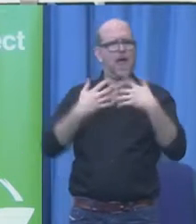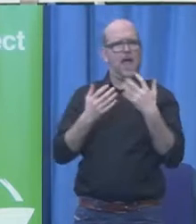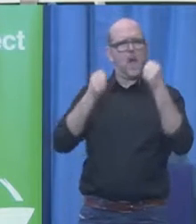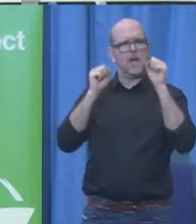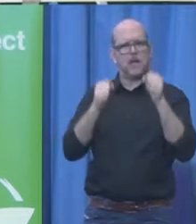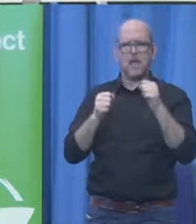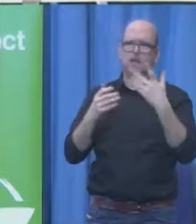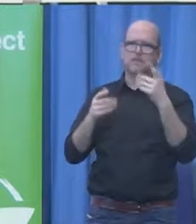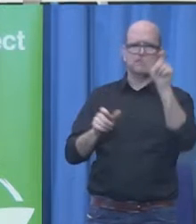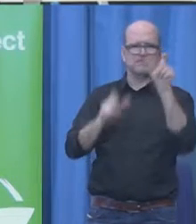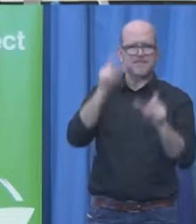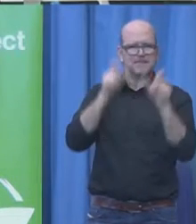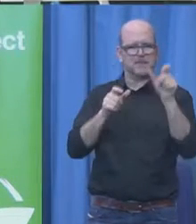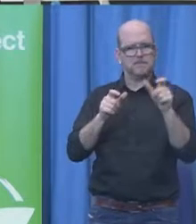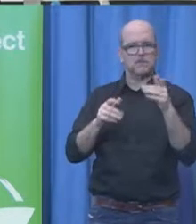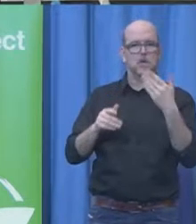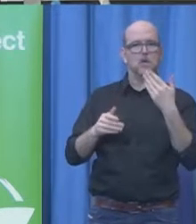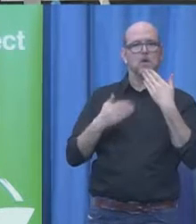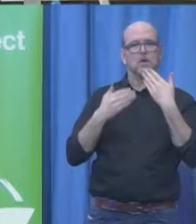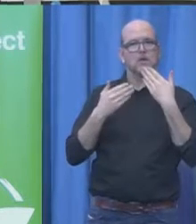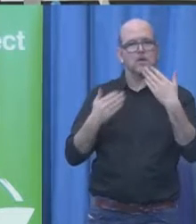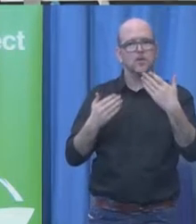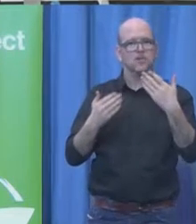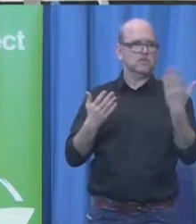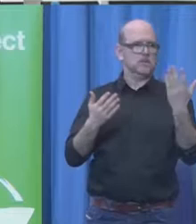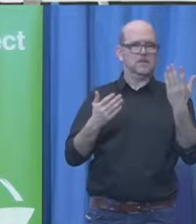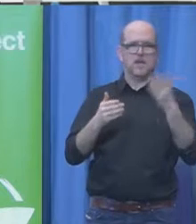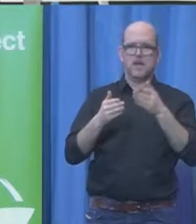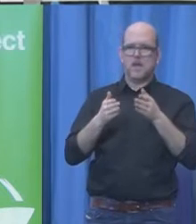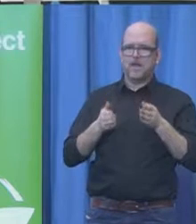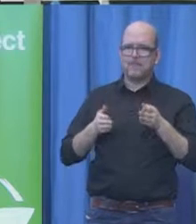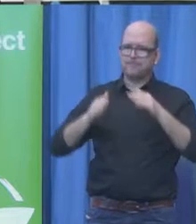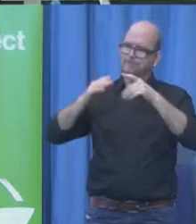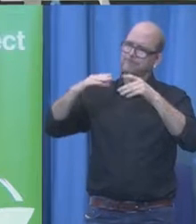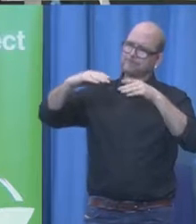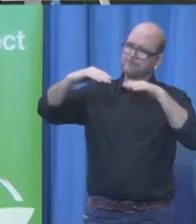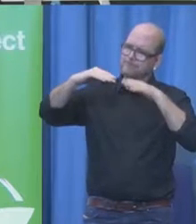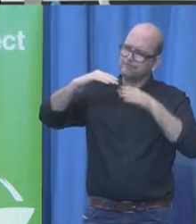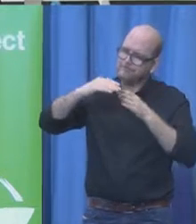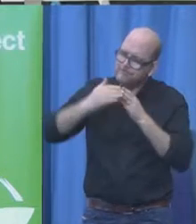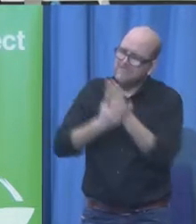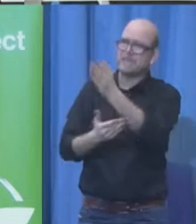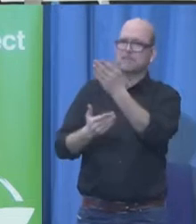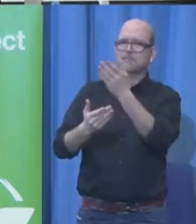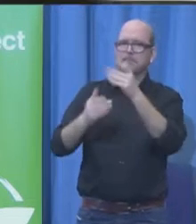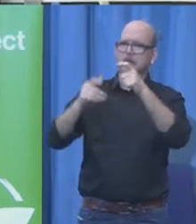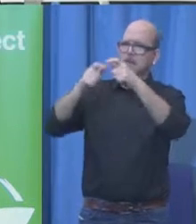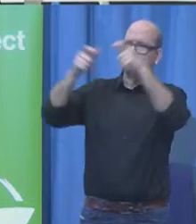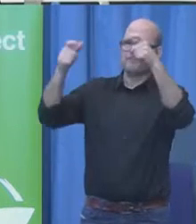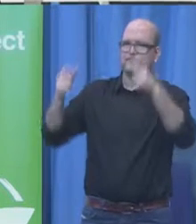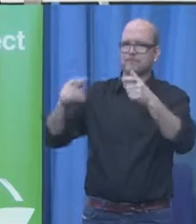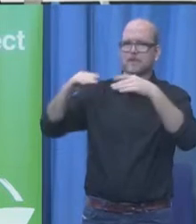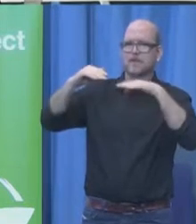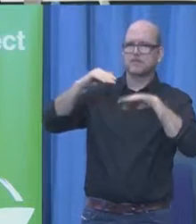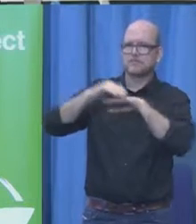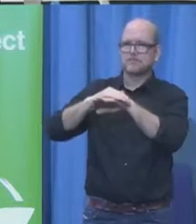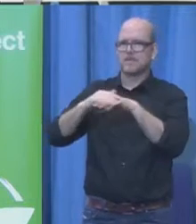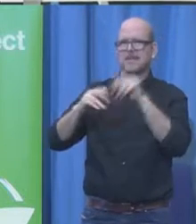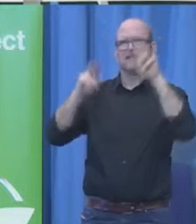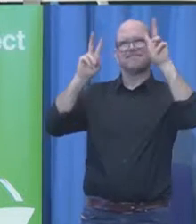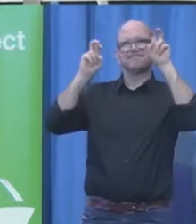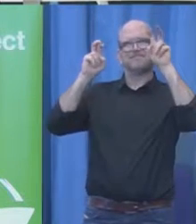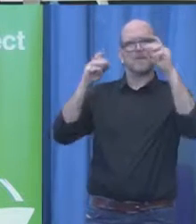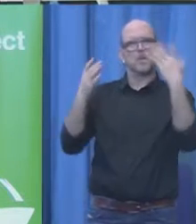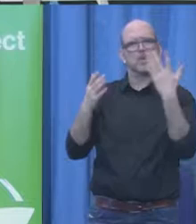and equality rights. Yeah, and I'm in Parliament since 15 years.